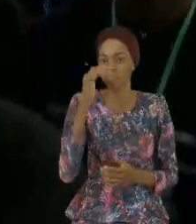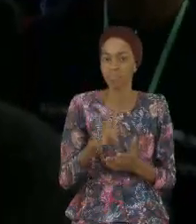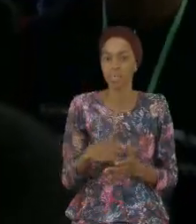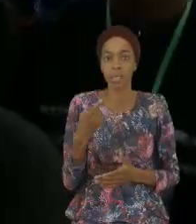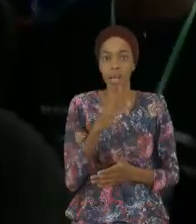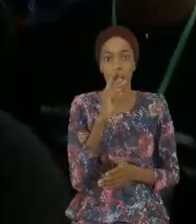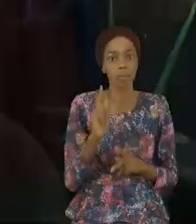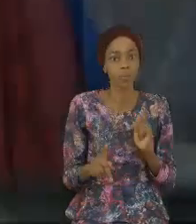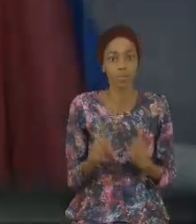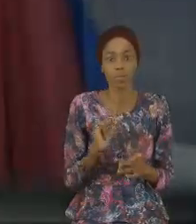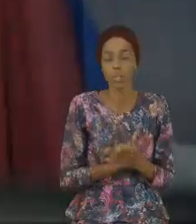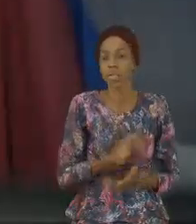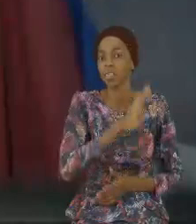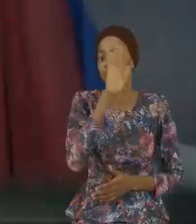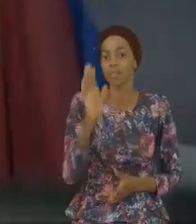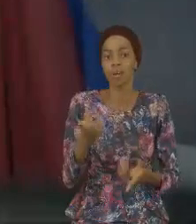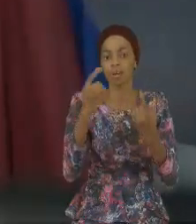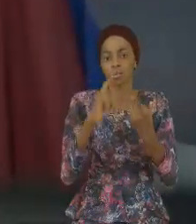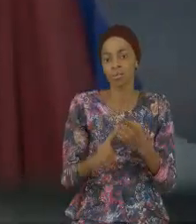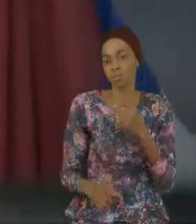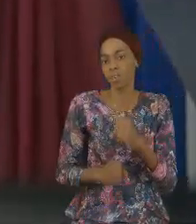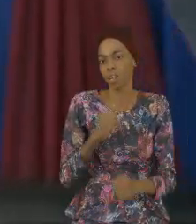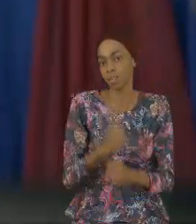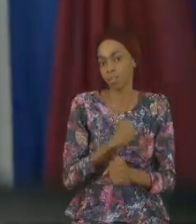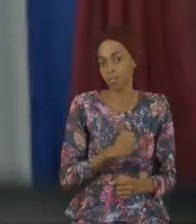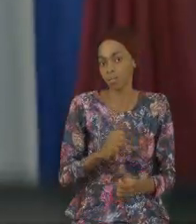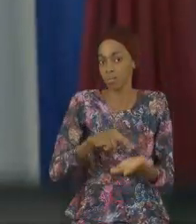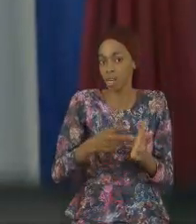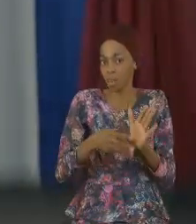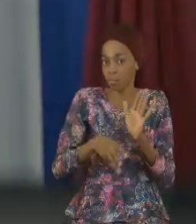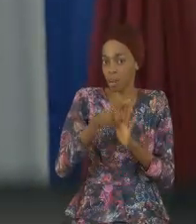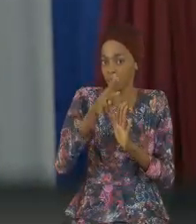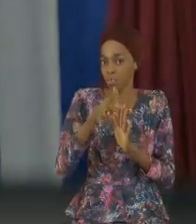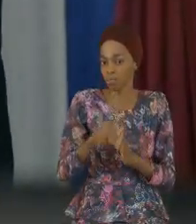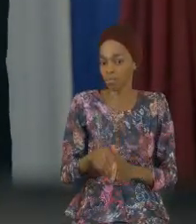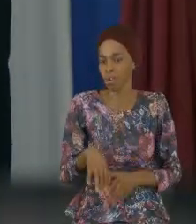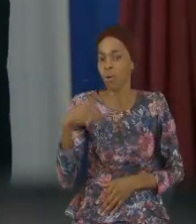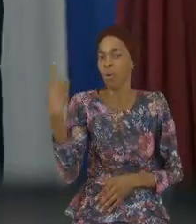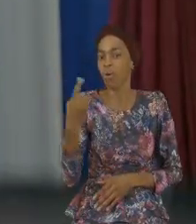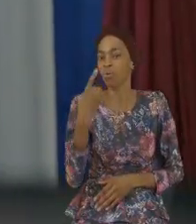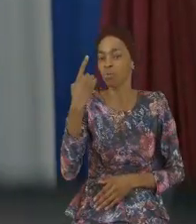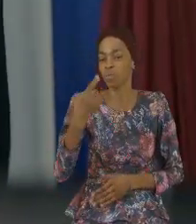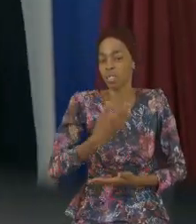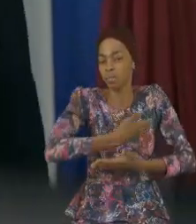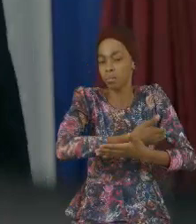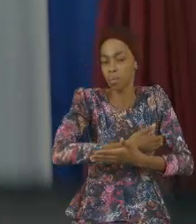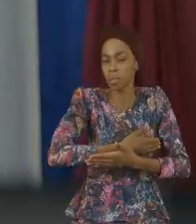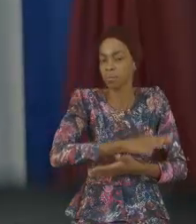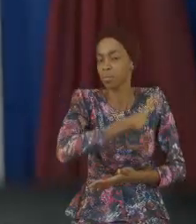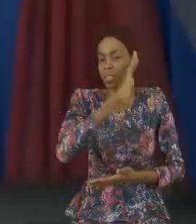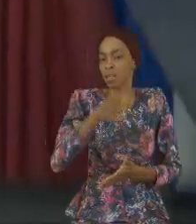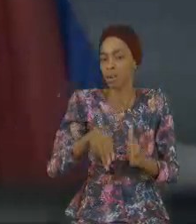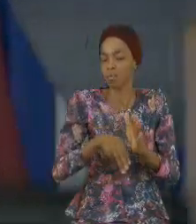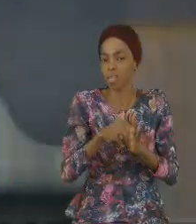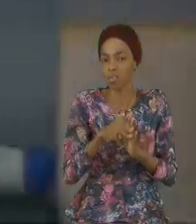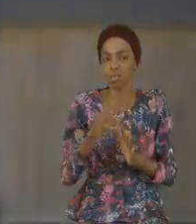that never come to years, always babies, always immature. They think